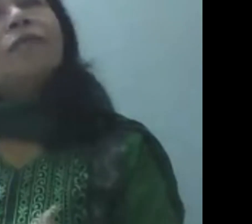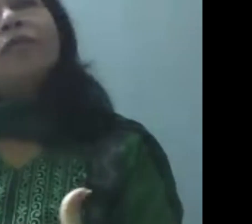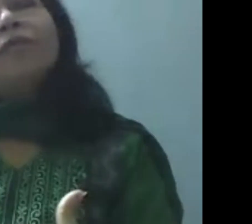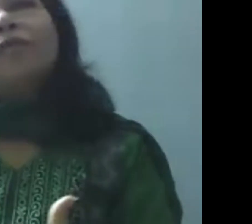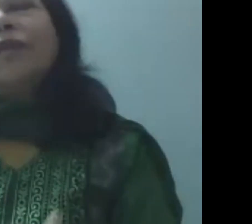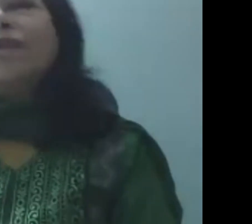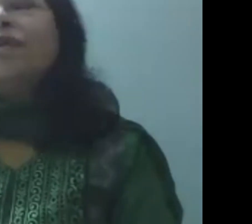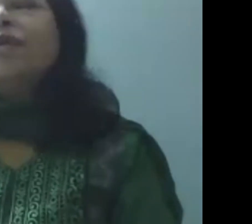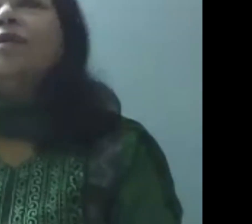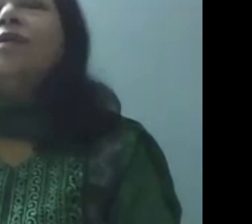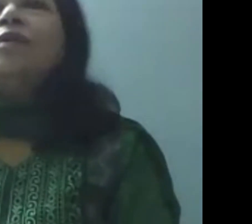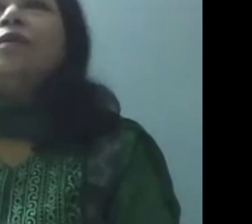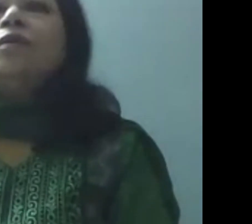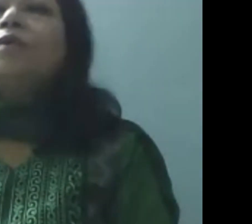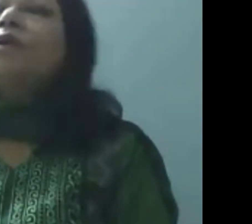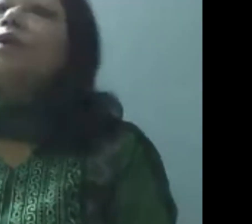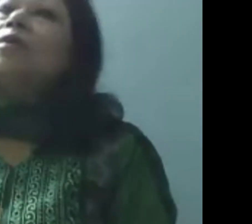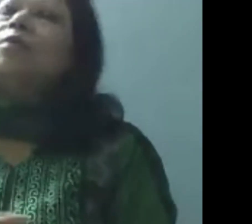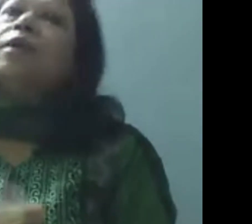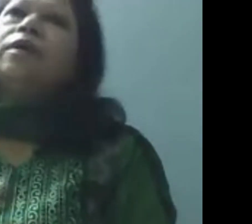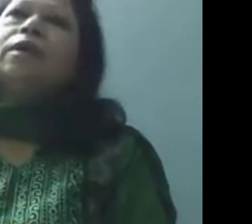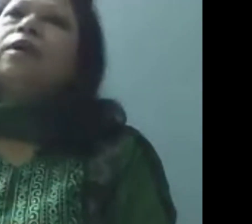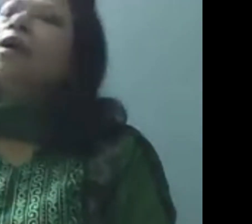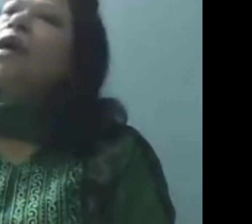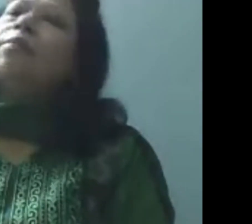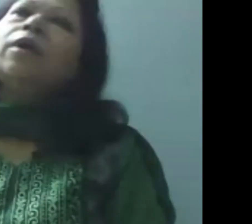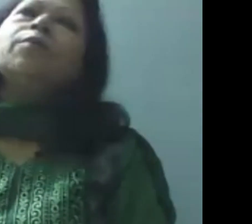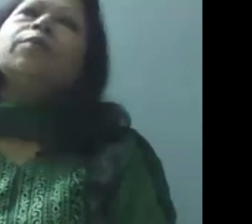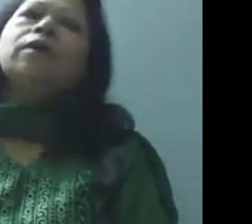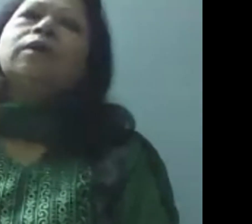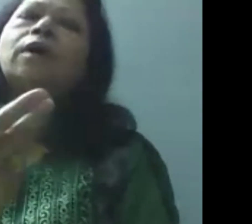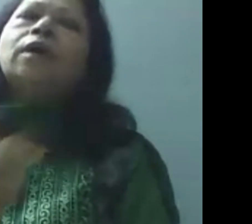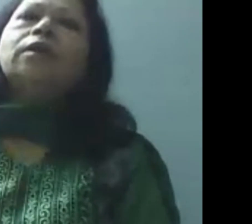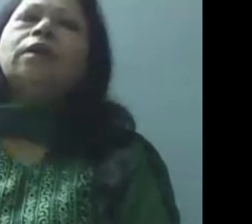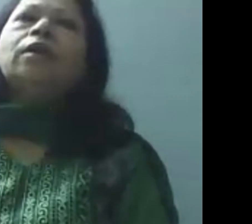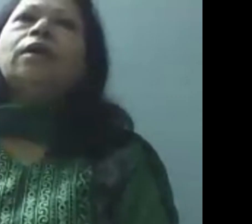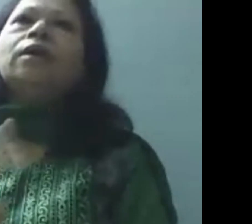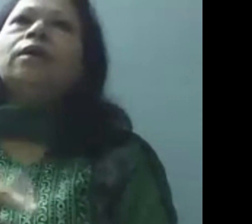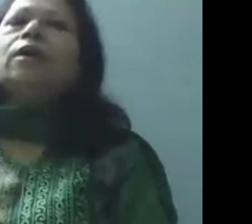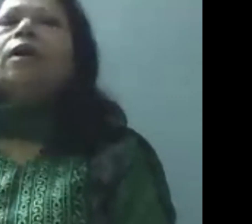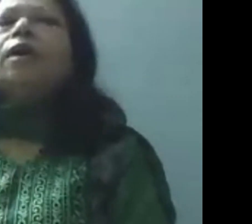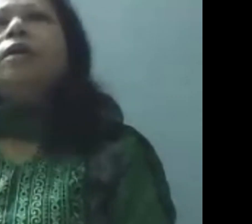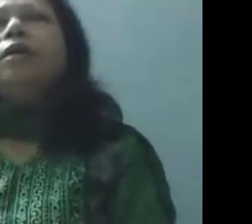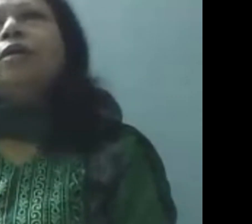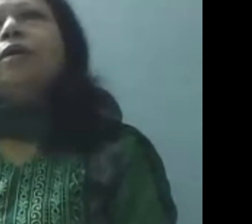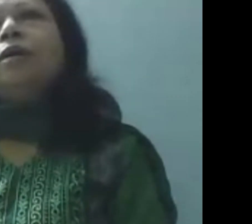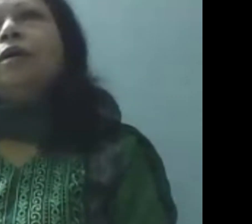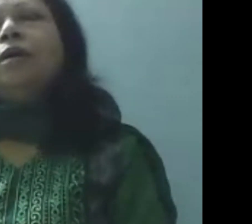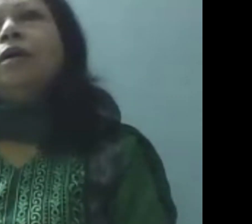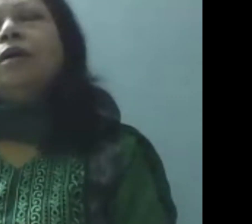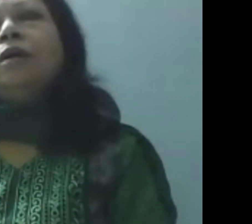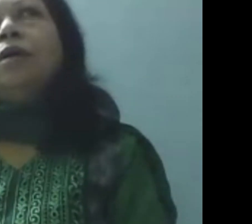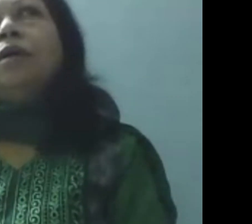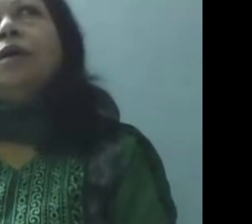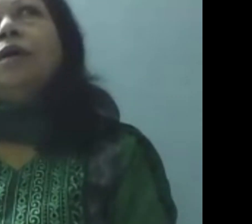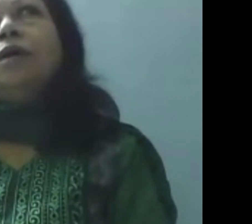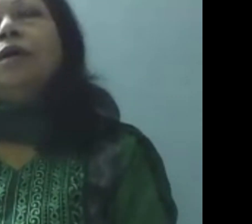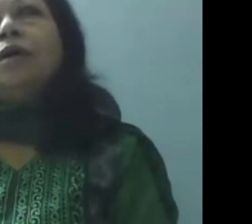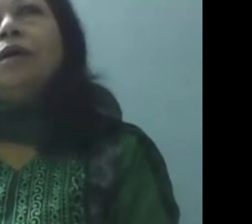files, to move to one application to another, and to be